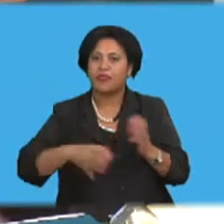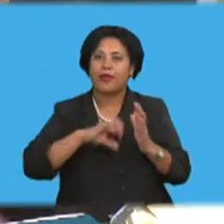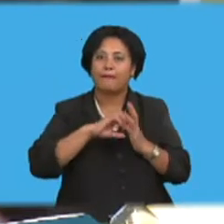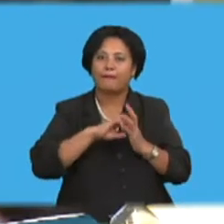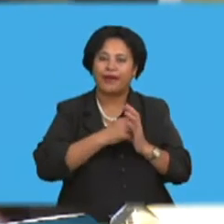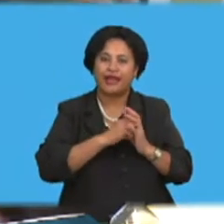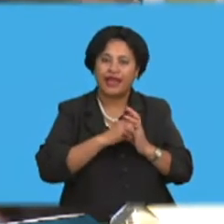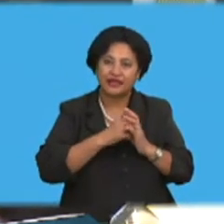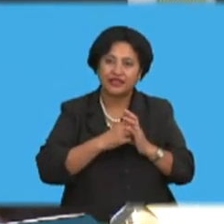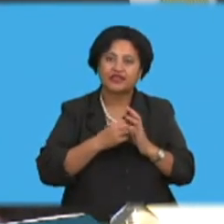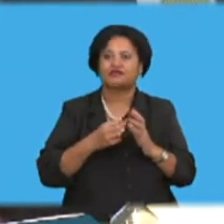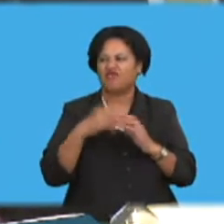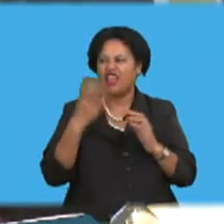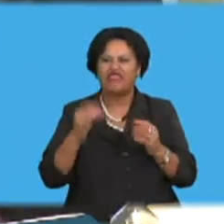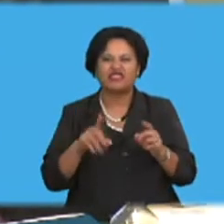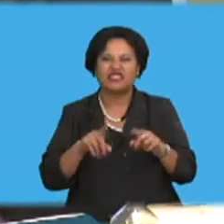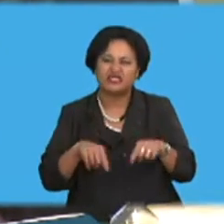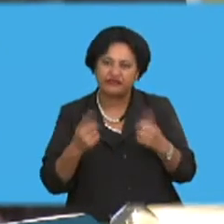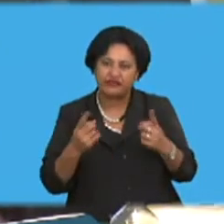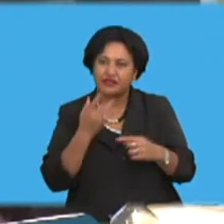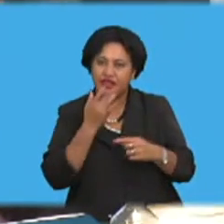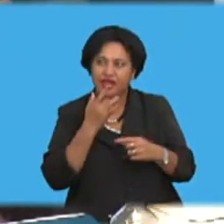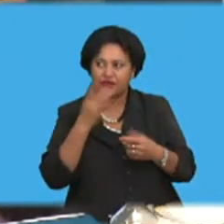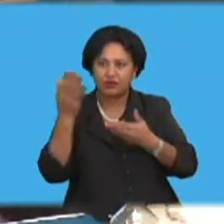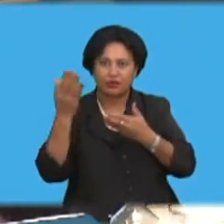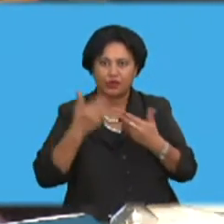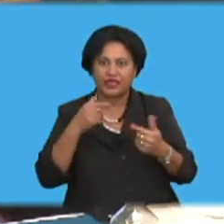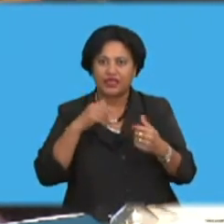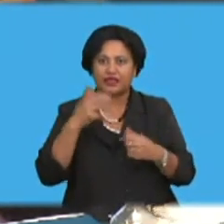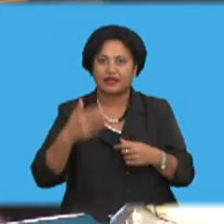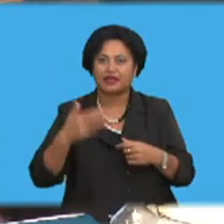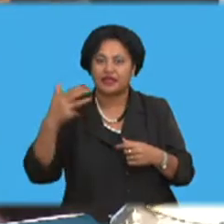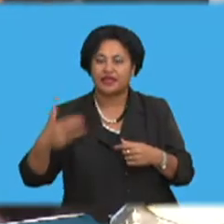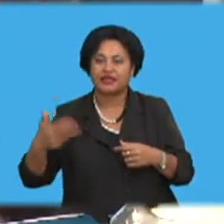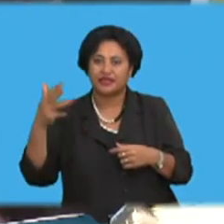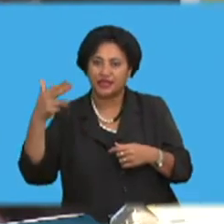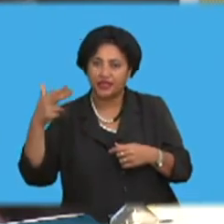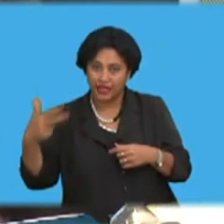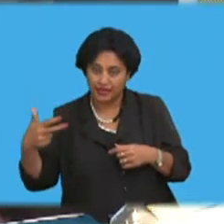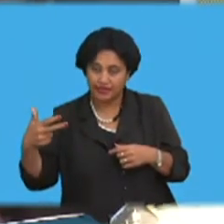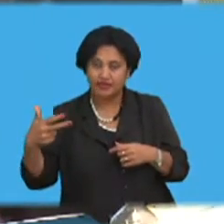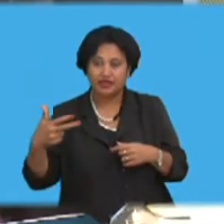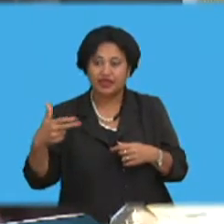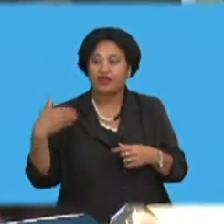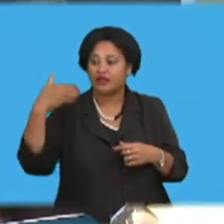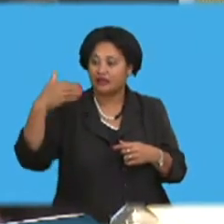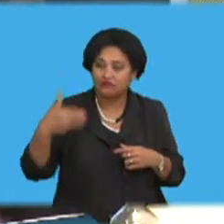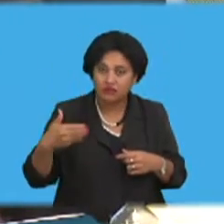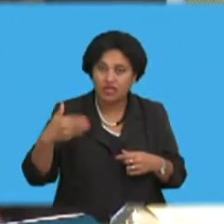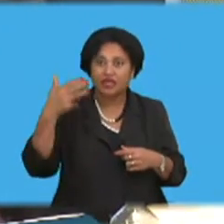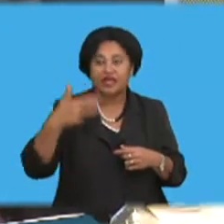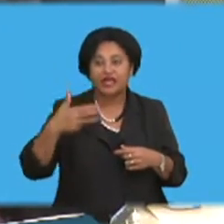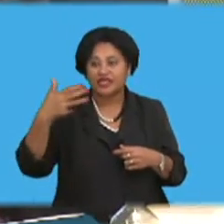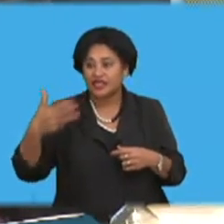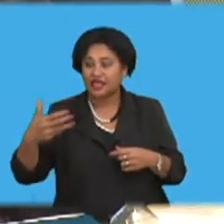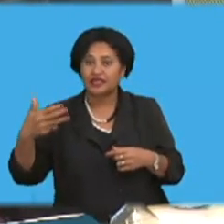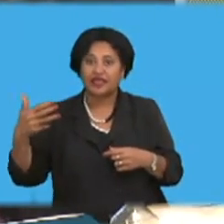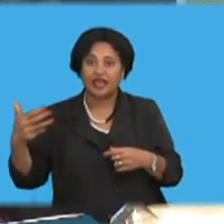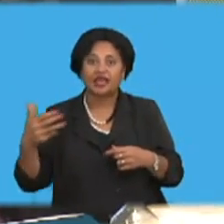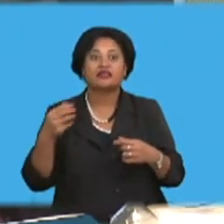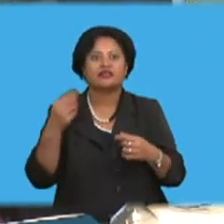variety called Pritam in 1998, 99, another Taro variety,